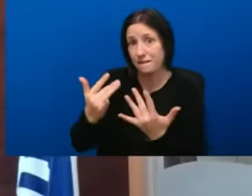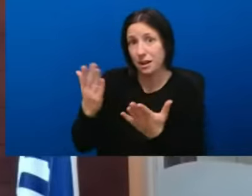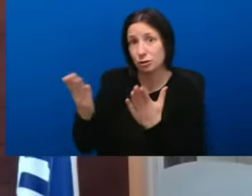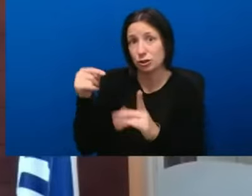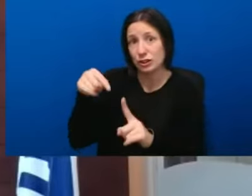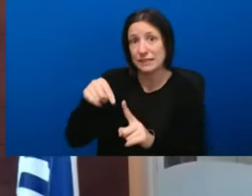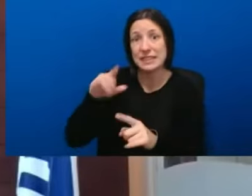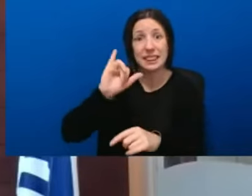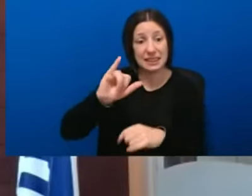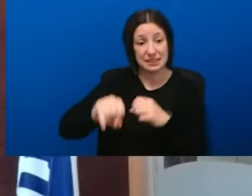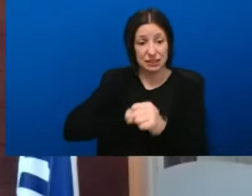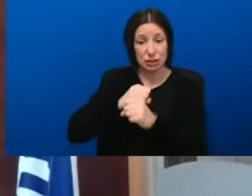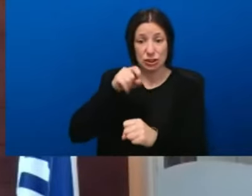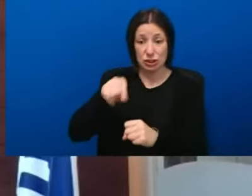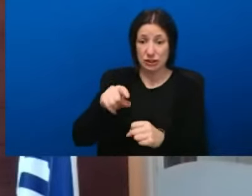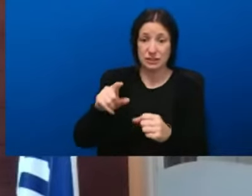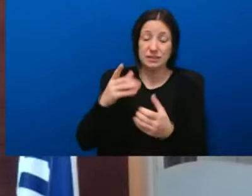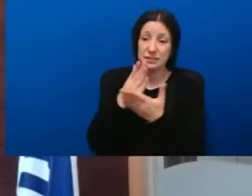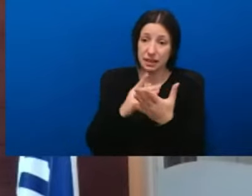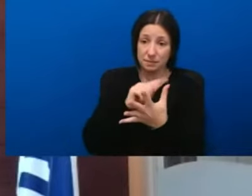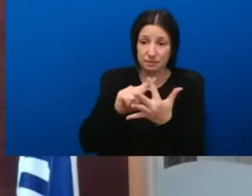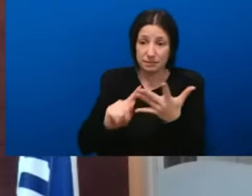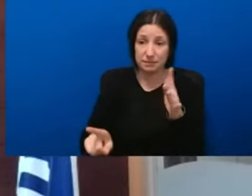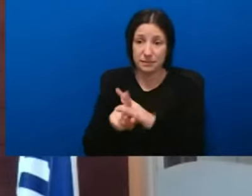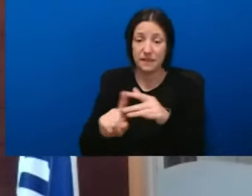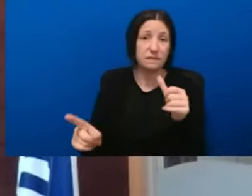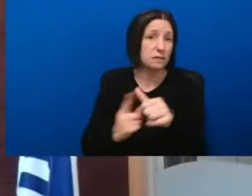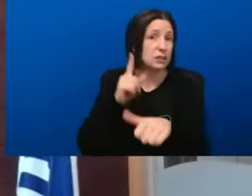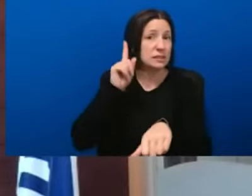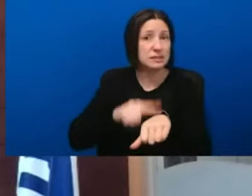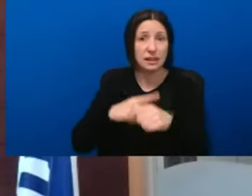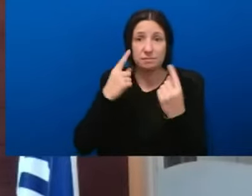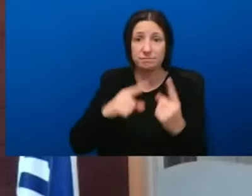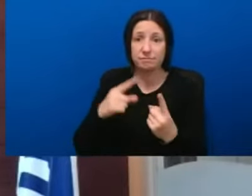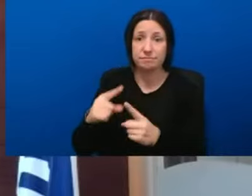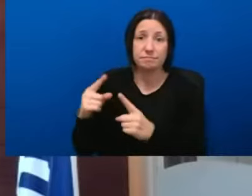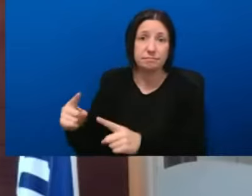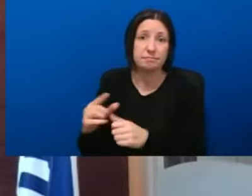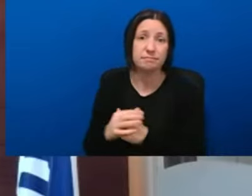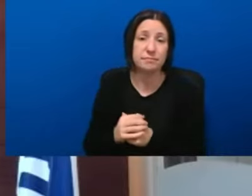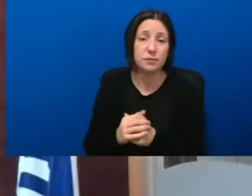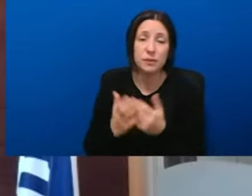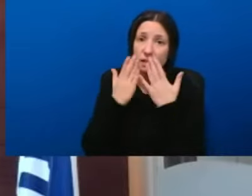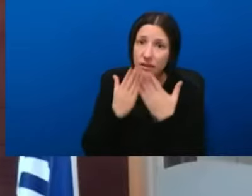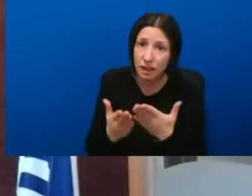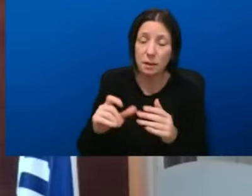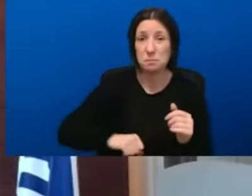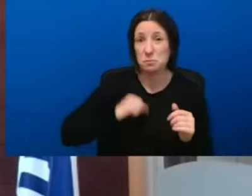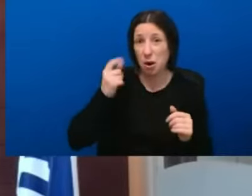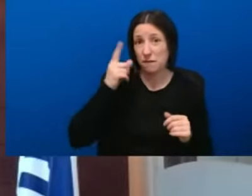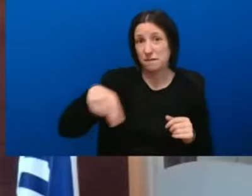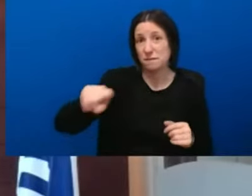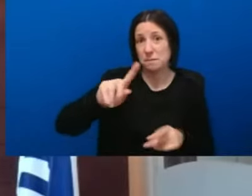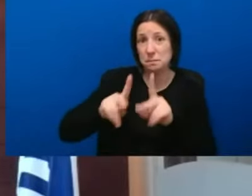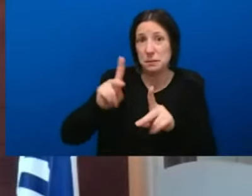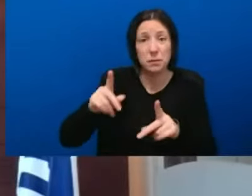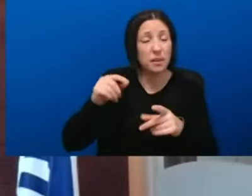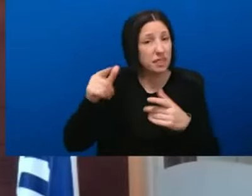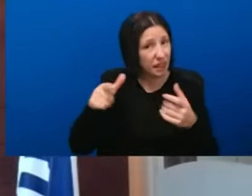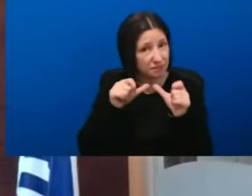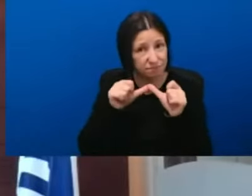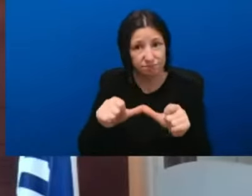experienced some of the things that we have experienced this year, and our organization, and I'm very proud of the people in it, they continue to show up. We're